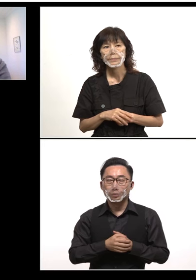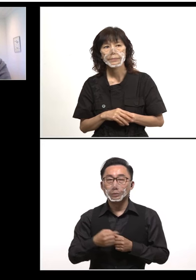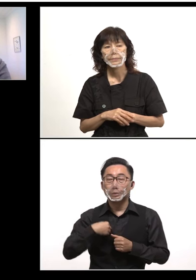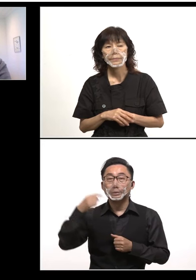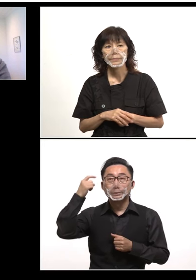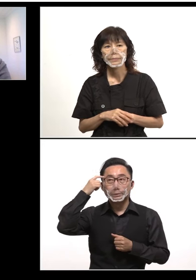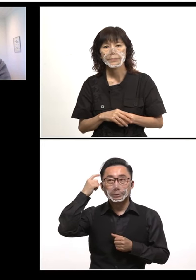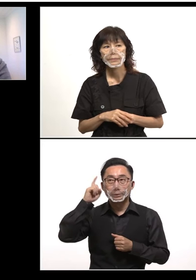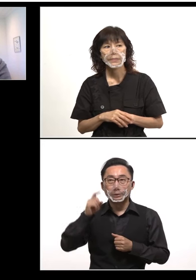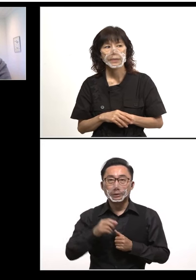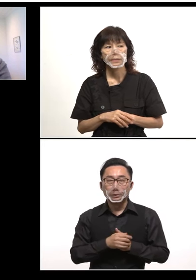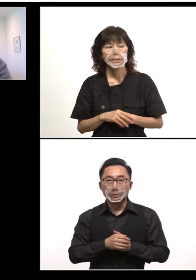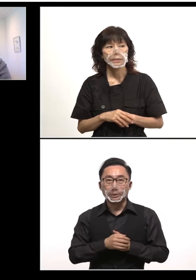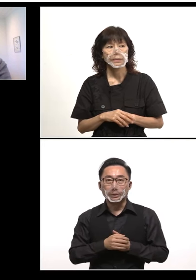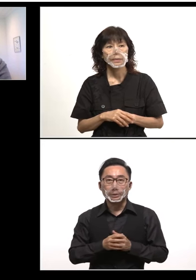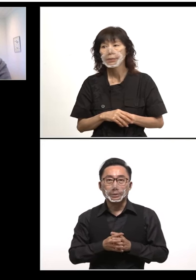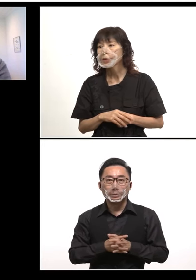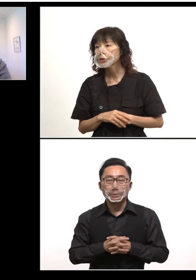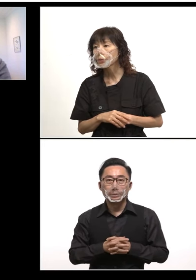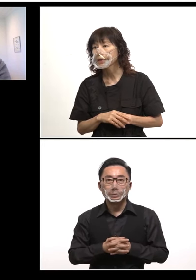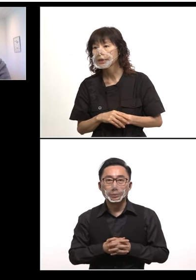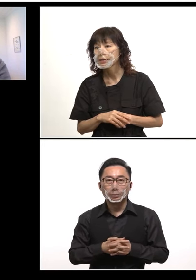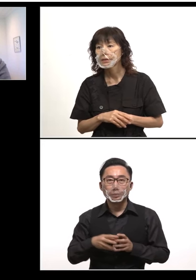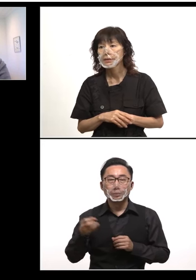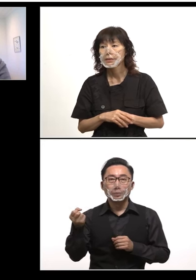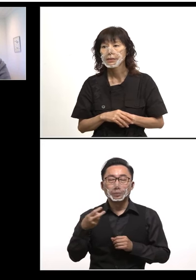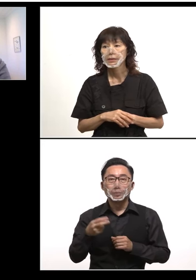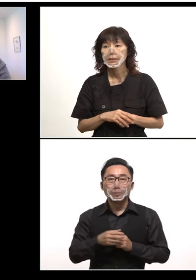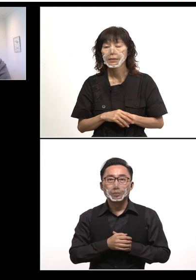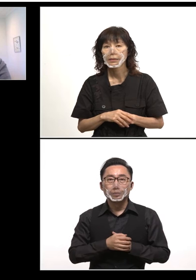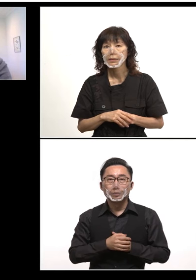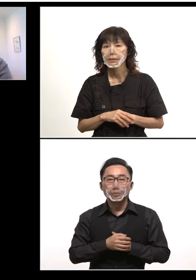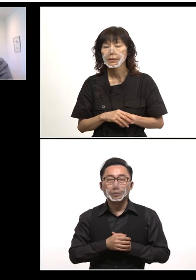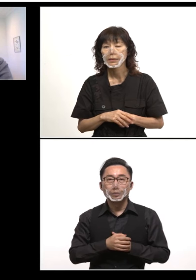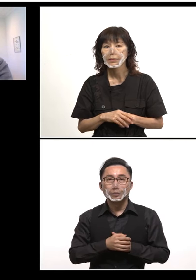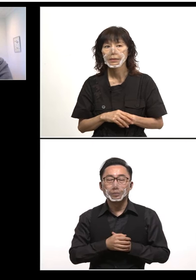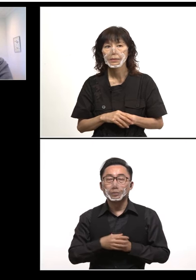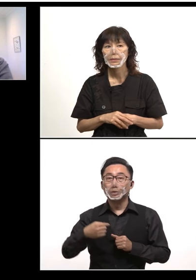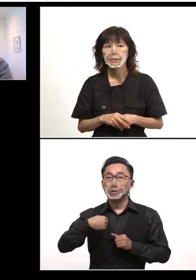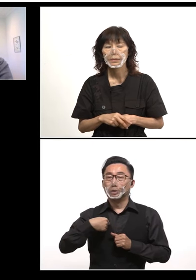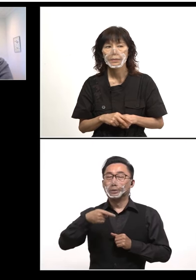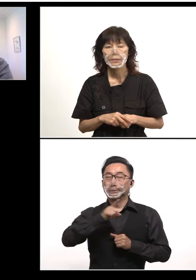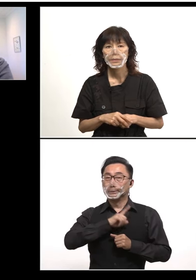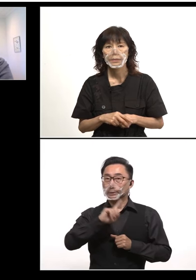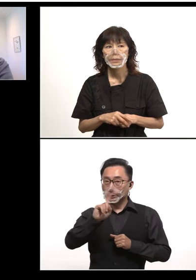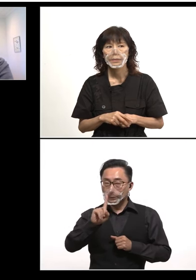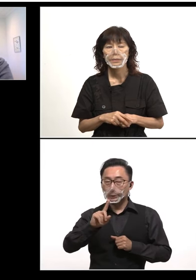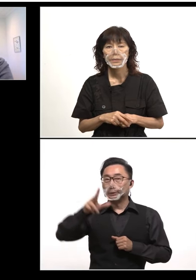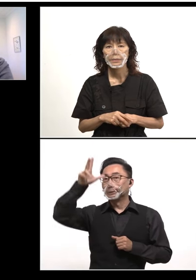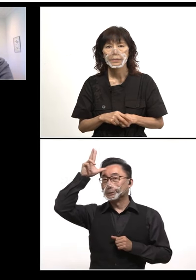that the support is, I guess, enterprise as well as